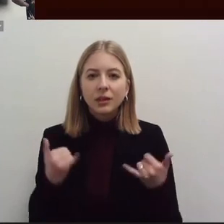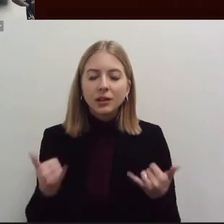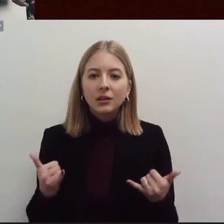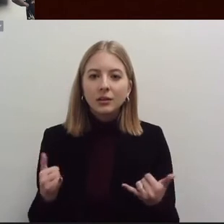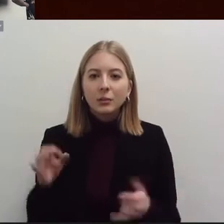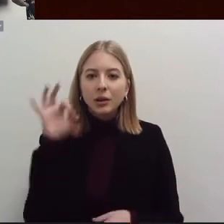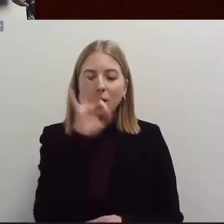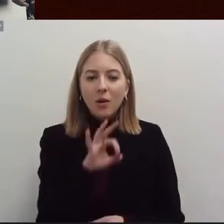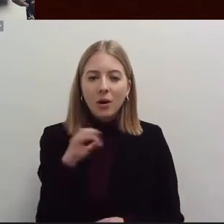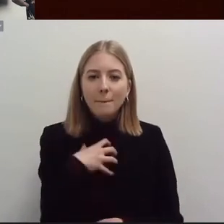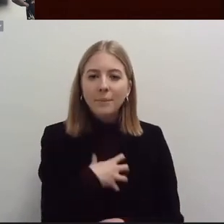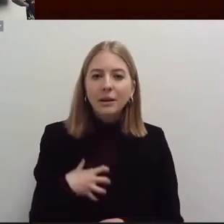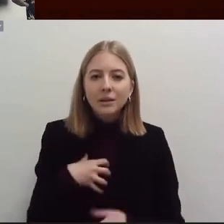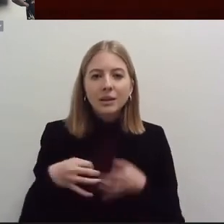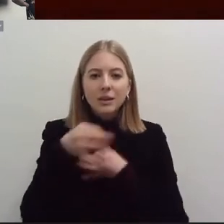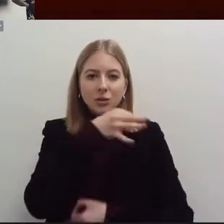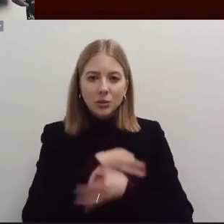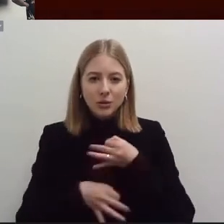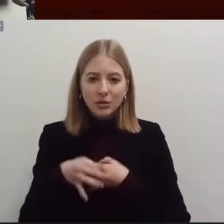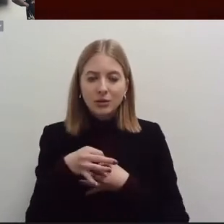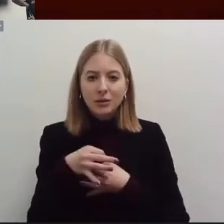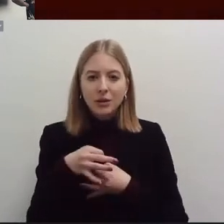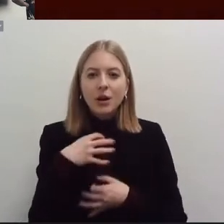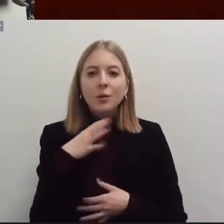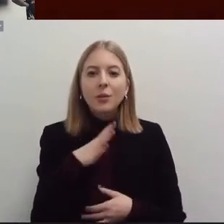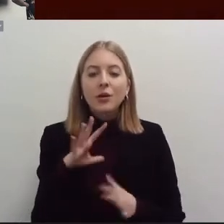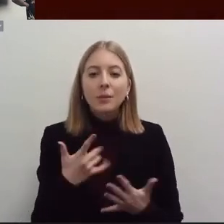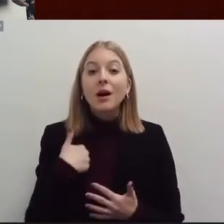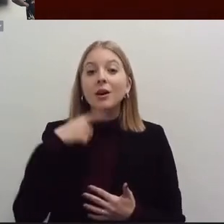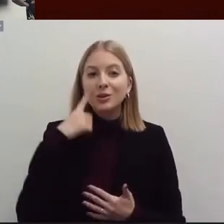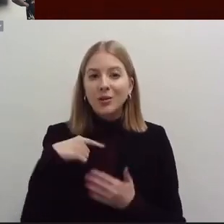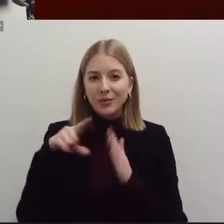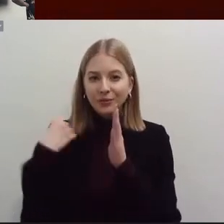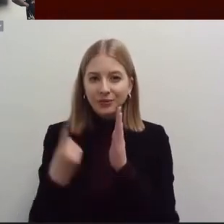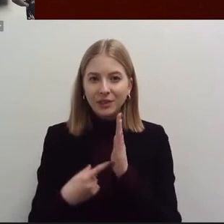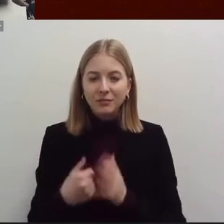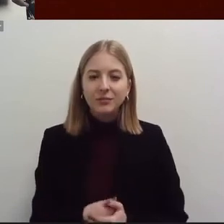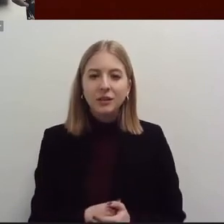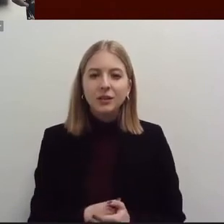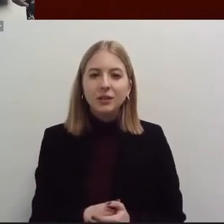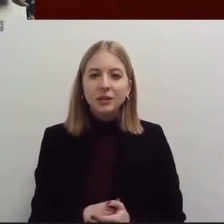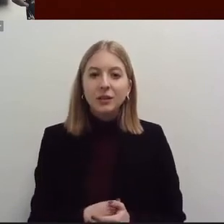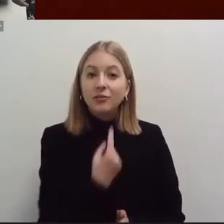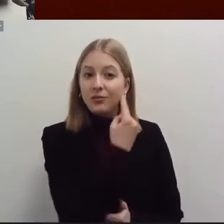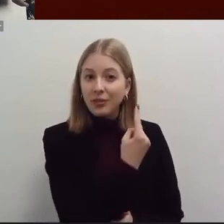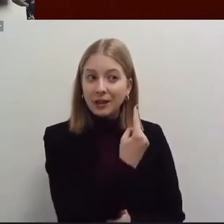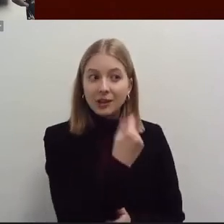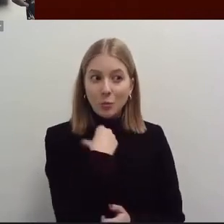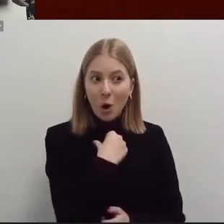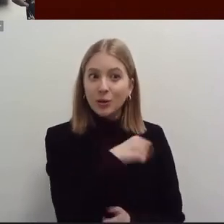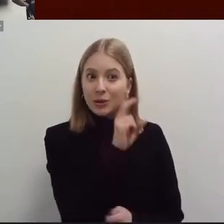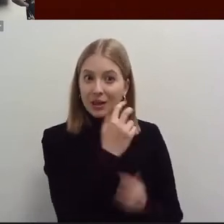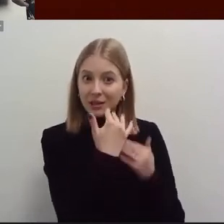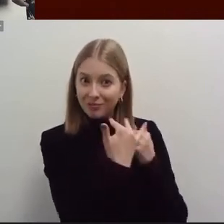be left to you, but I have several questions from the audience. Well, one of which is, in what ways can we protect special